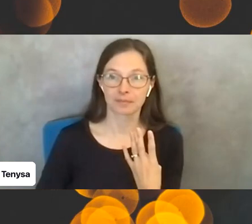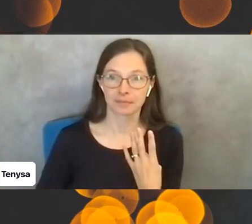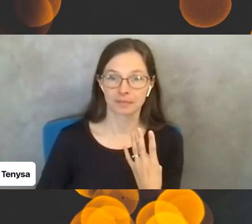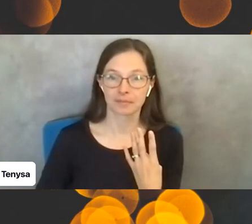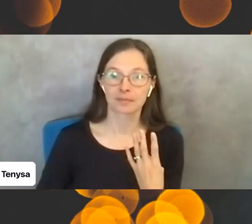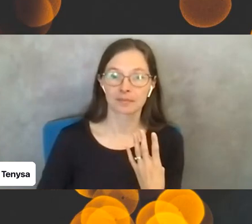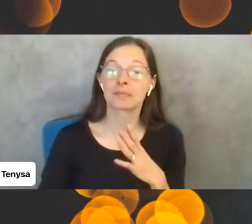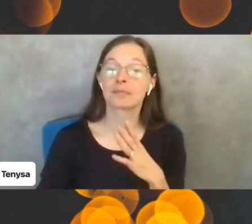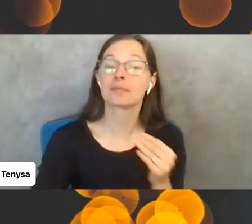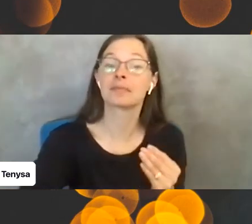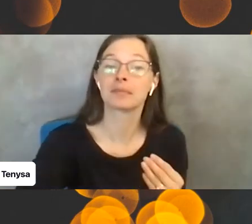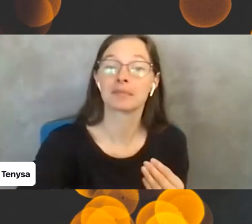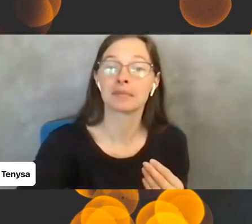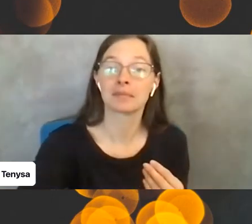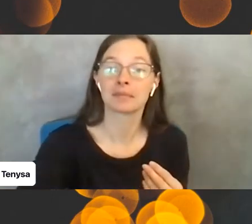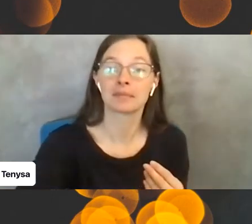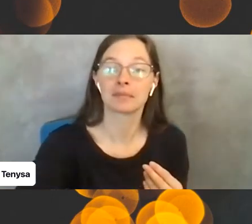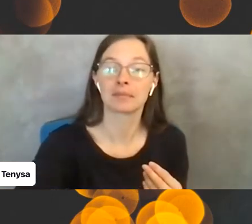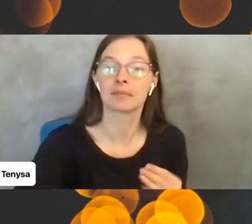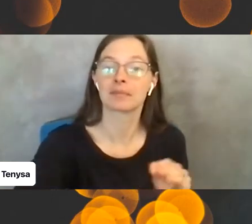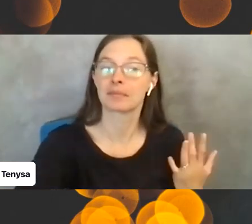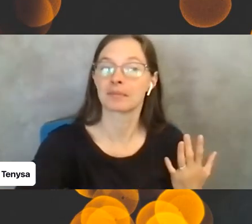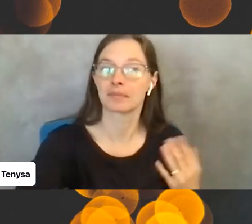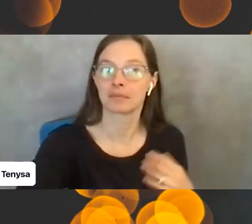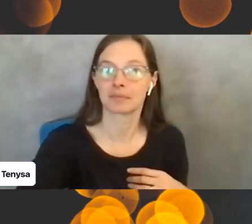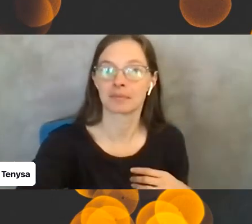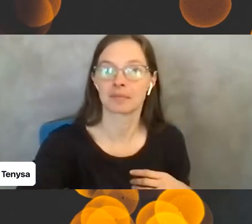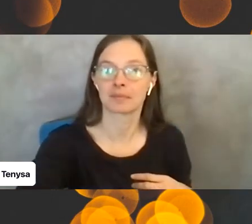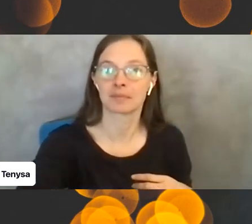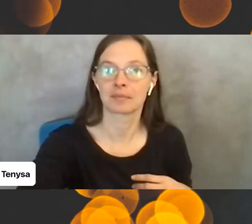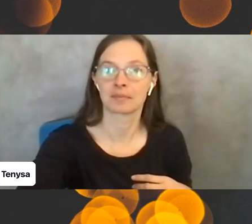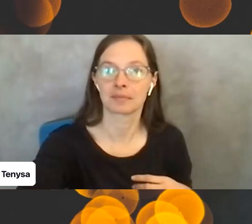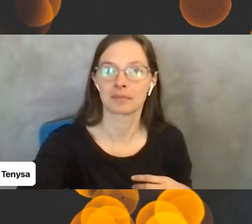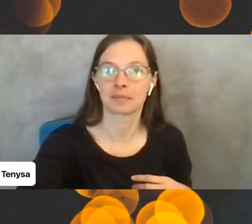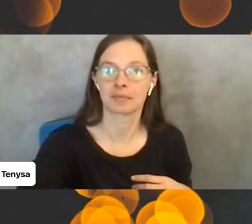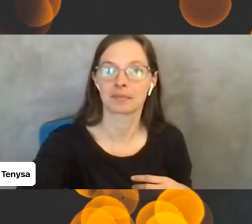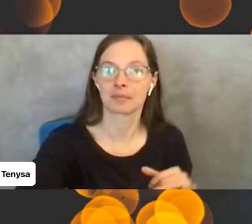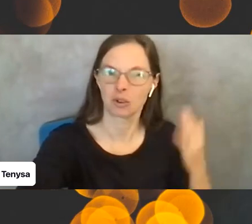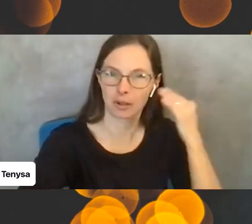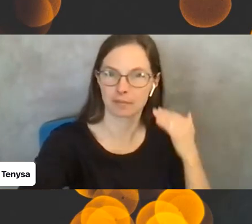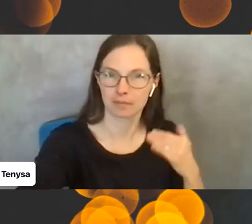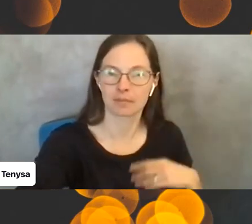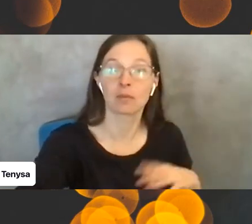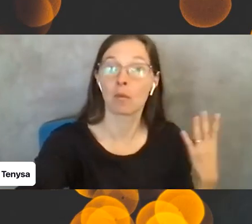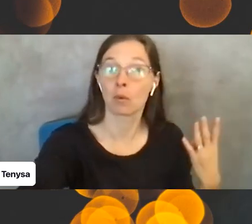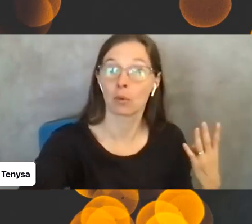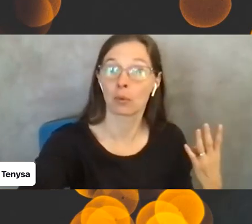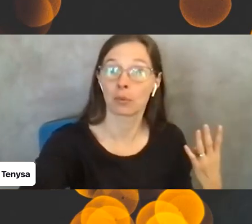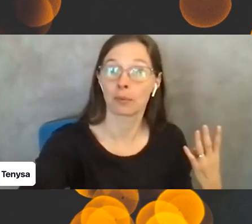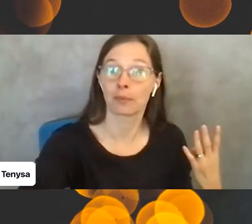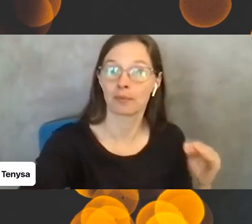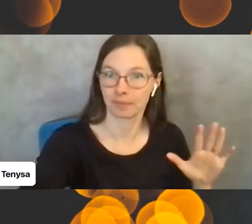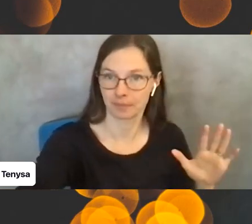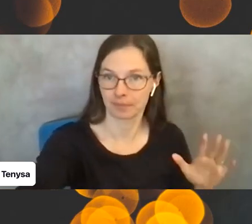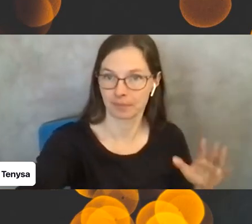and then parry number 5, which covers your head. You go from 4 and